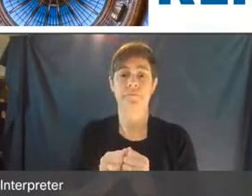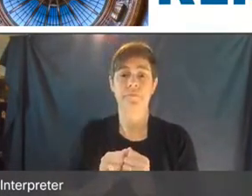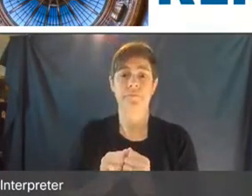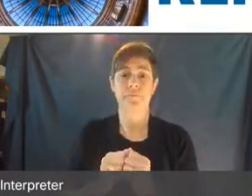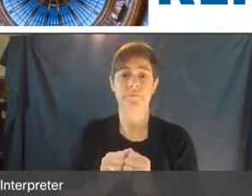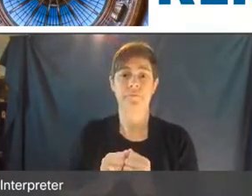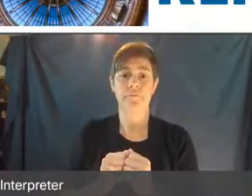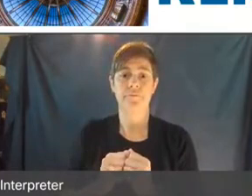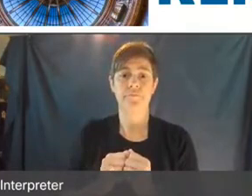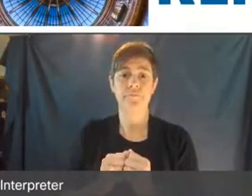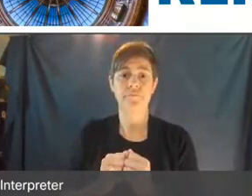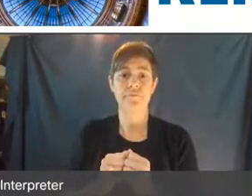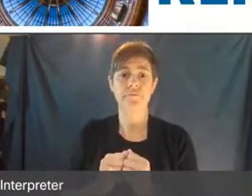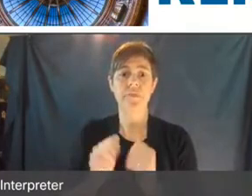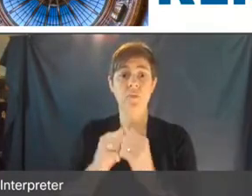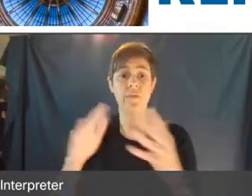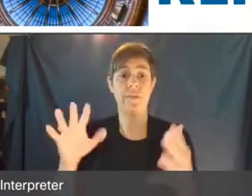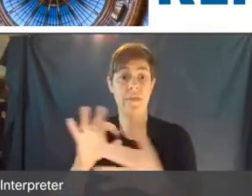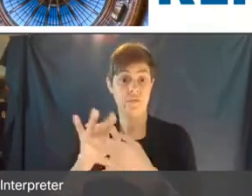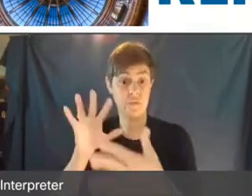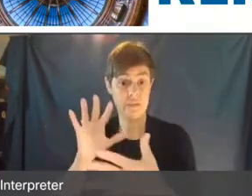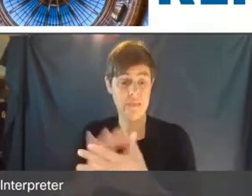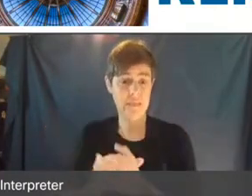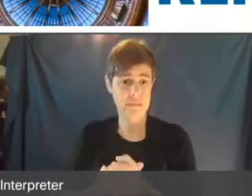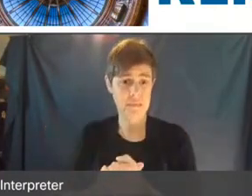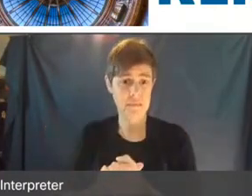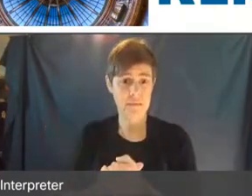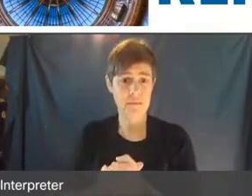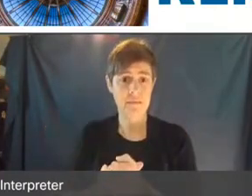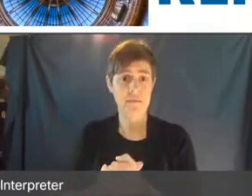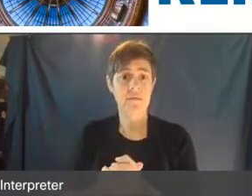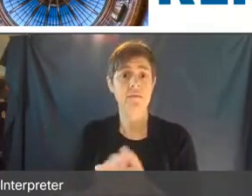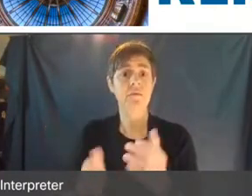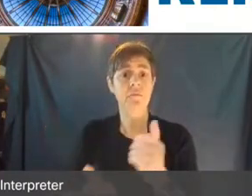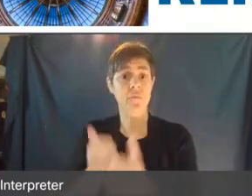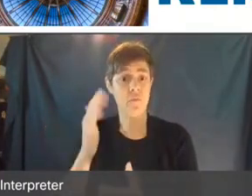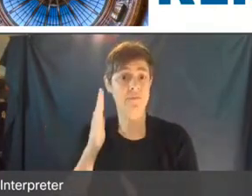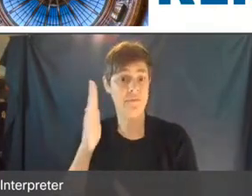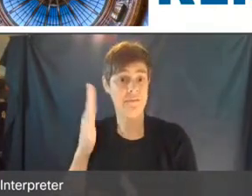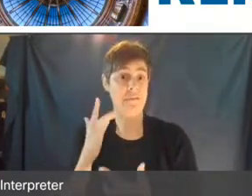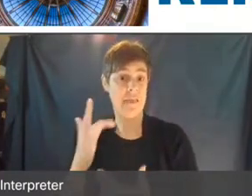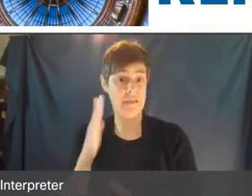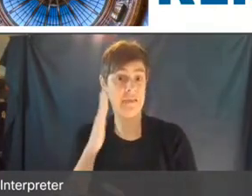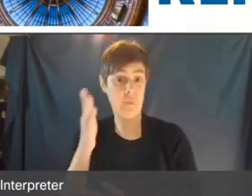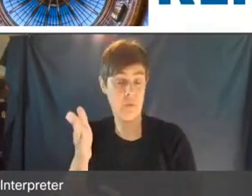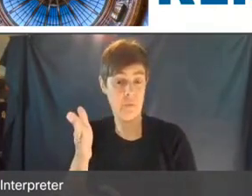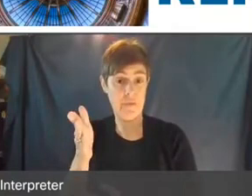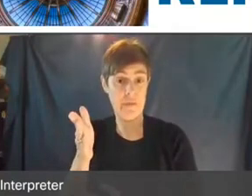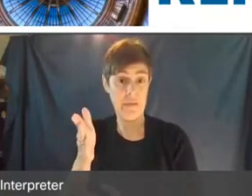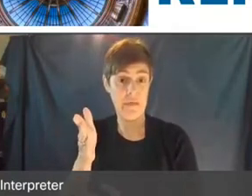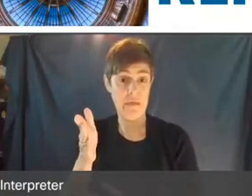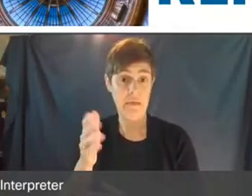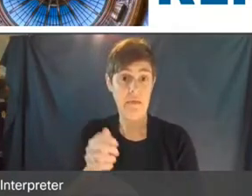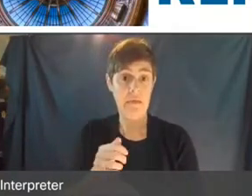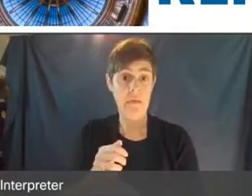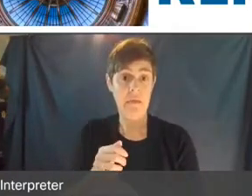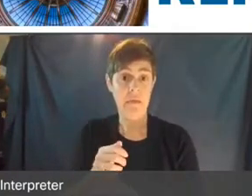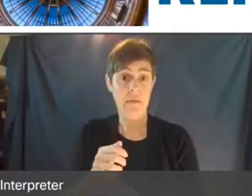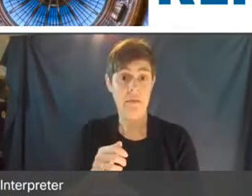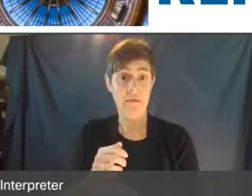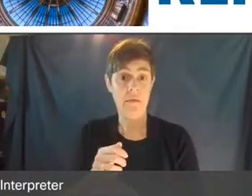released. Complete data set most likely will be 30th. Those dates have been very.